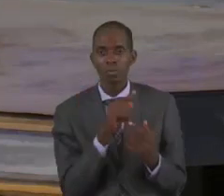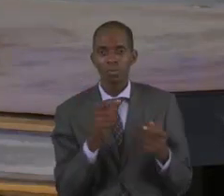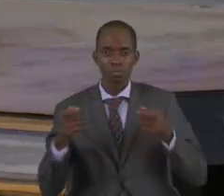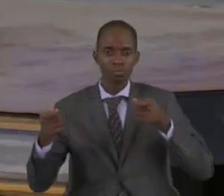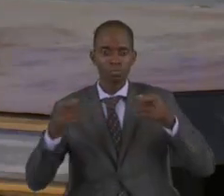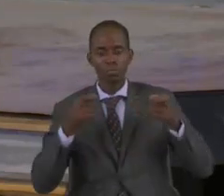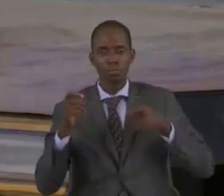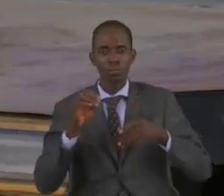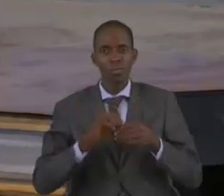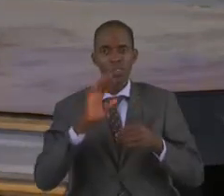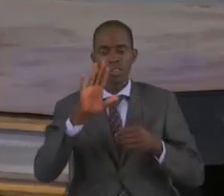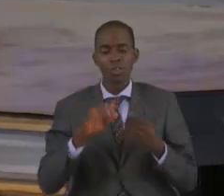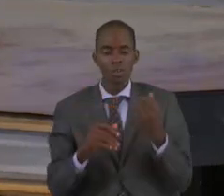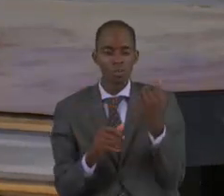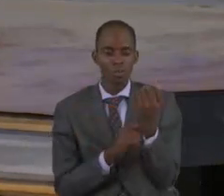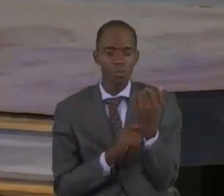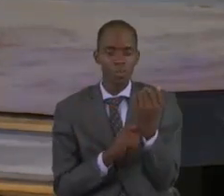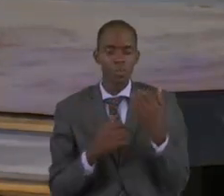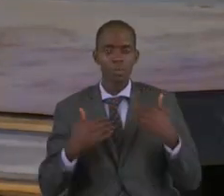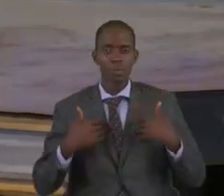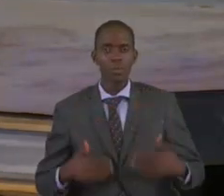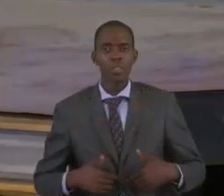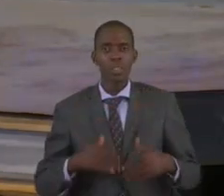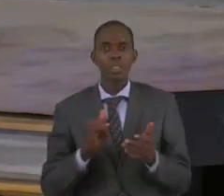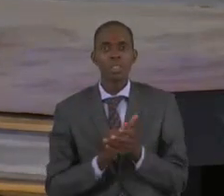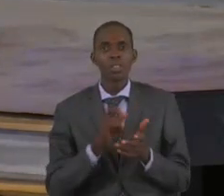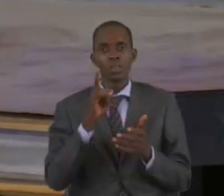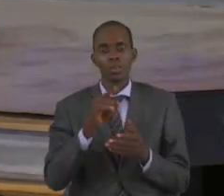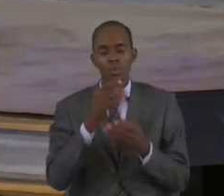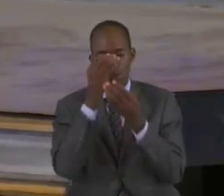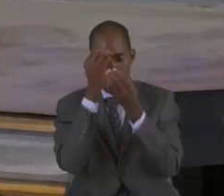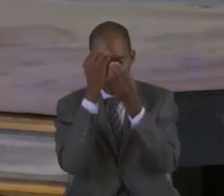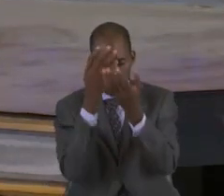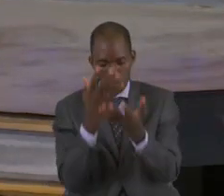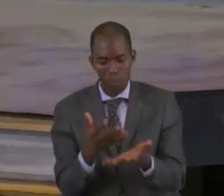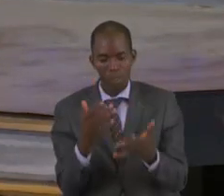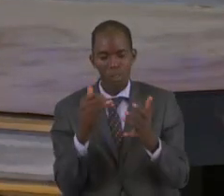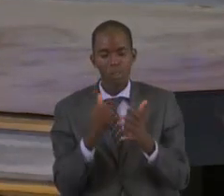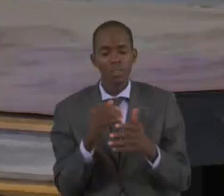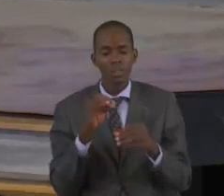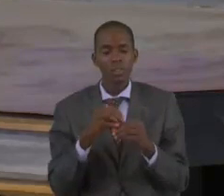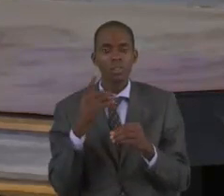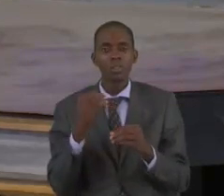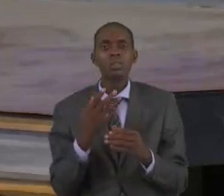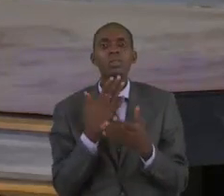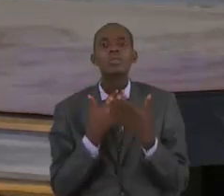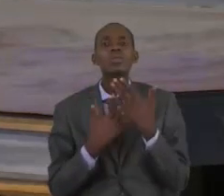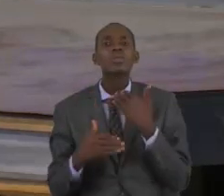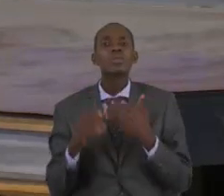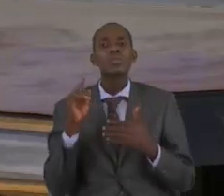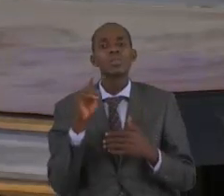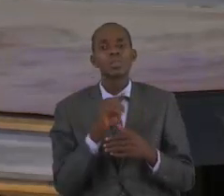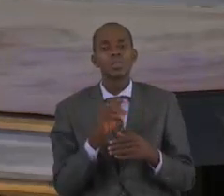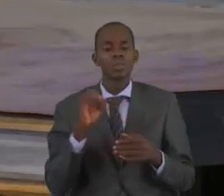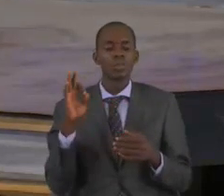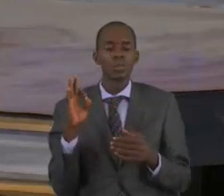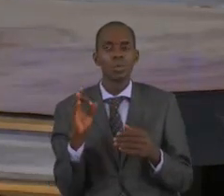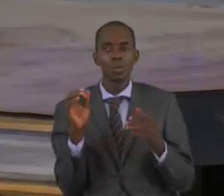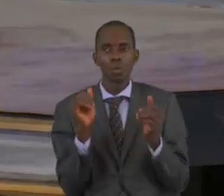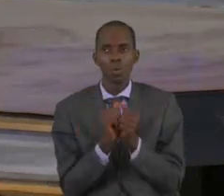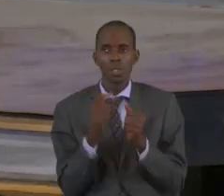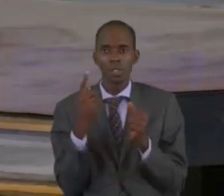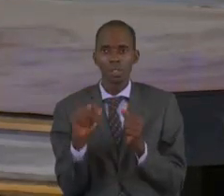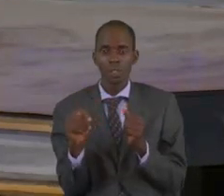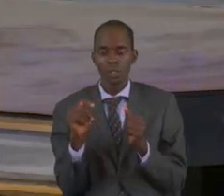in your mortal body, that ye should obey it in the laws thereof. We're the recipients of the grace of